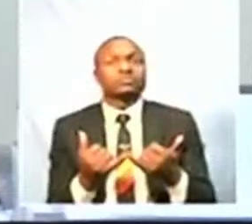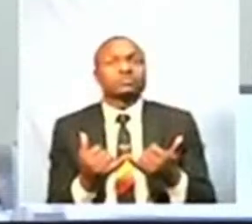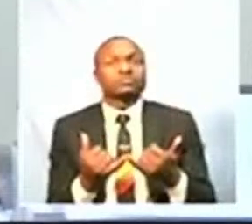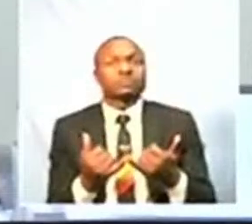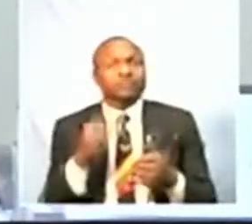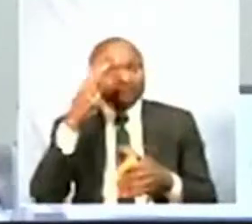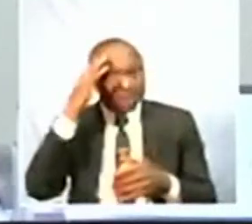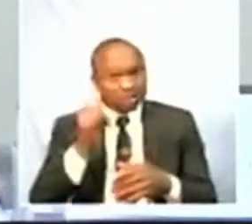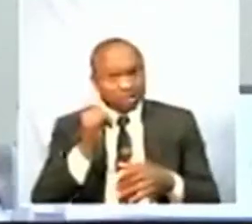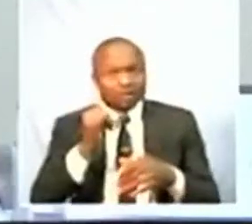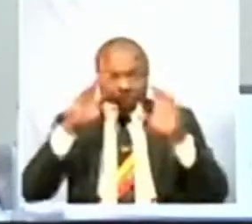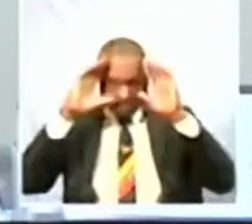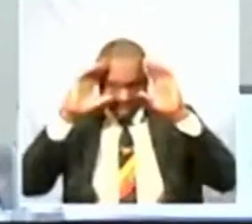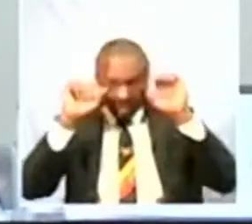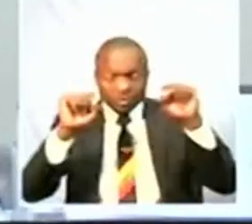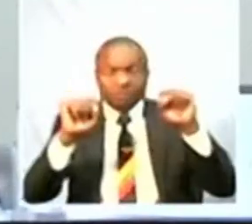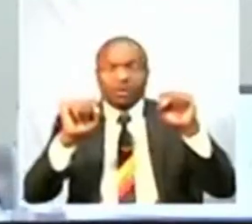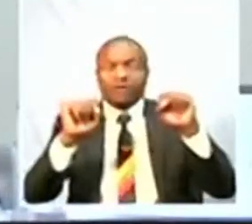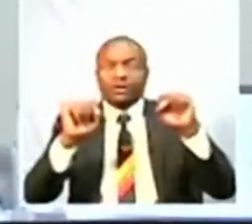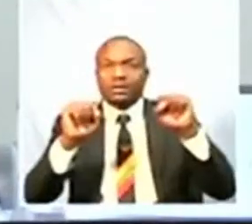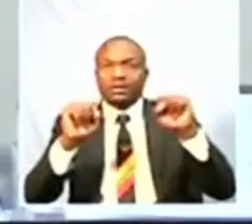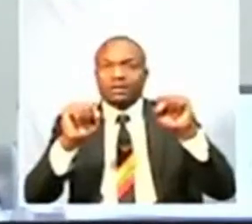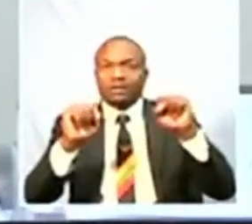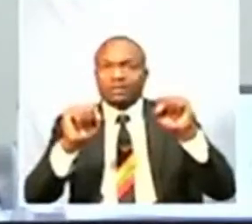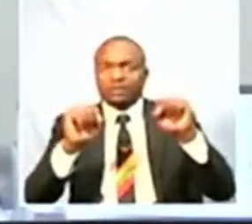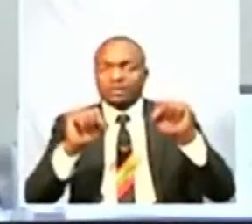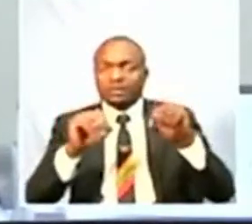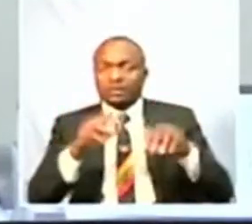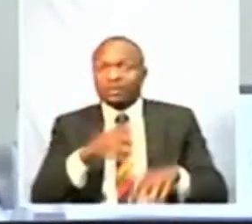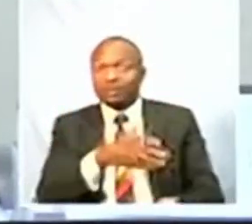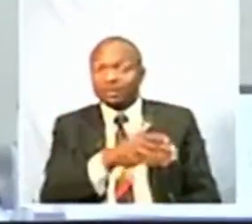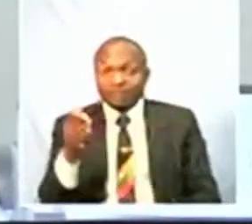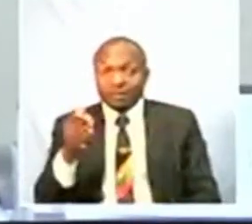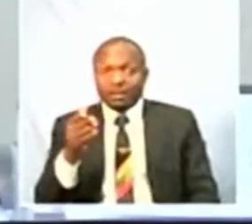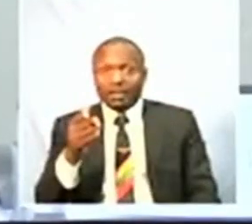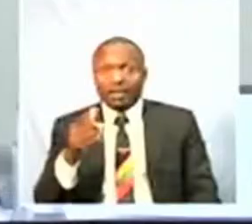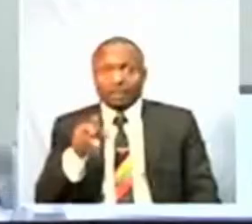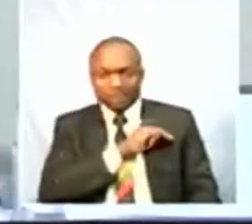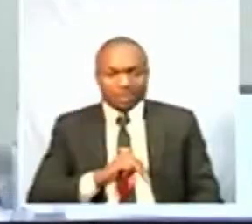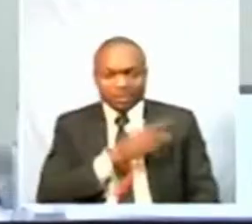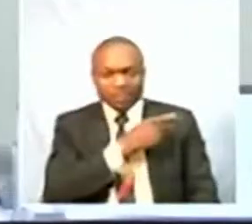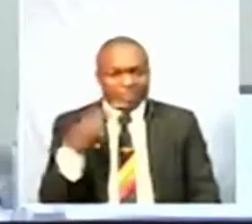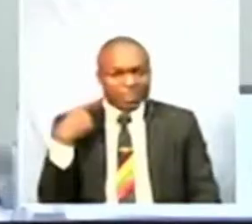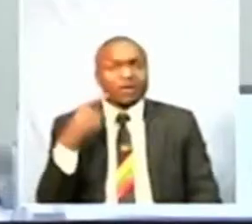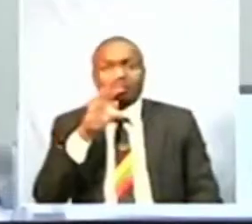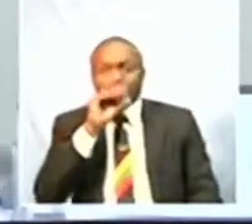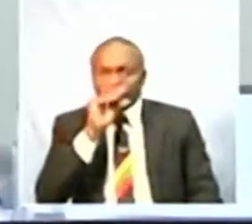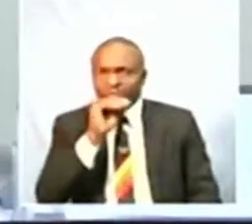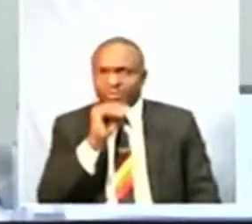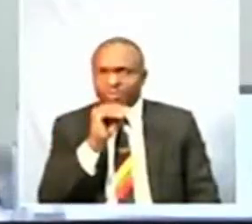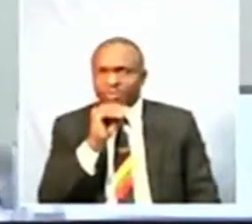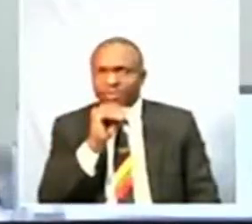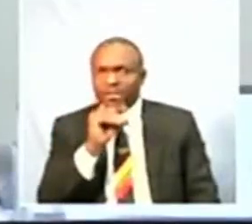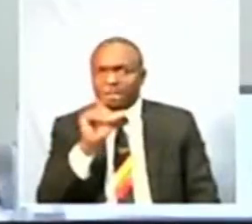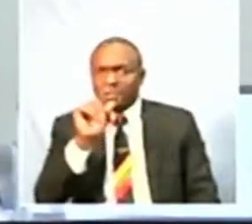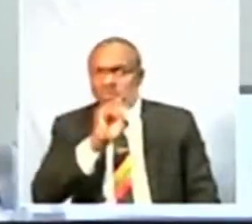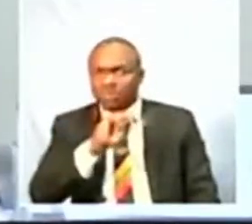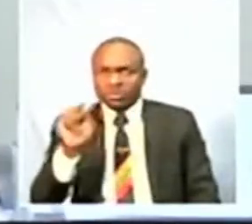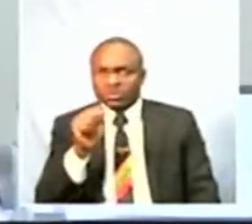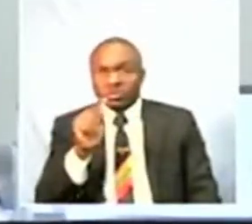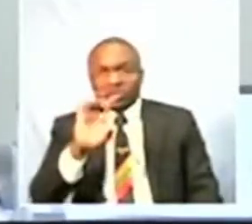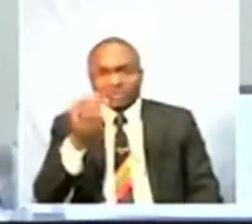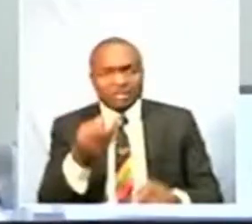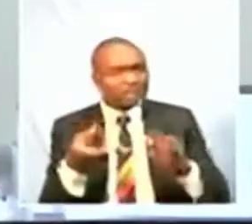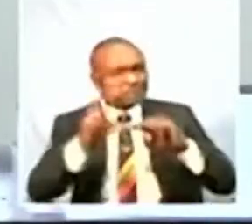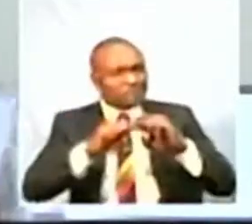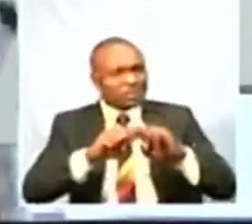No wonder, honorable members, when they first announced the 2022 CDF, there was jubilation among council workers. People were wondering, this